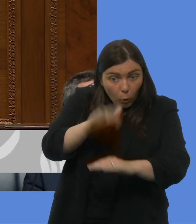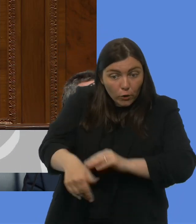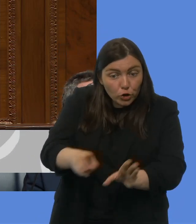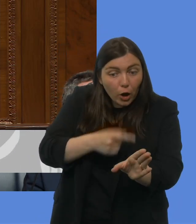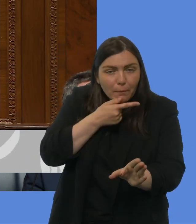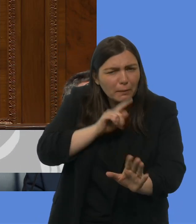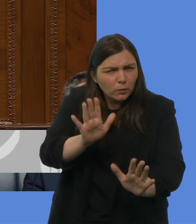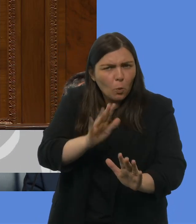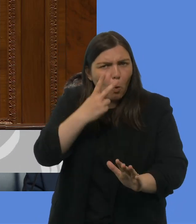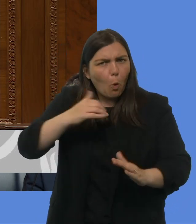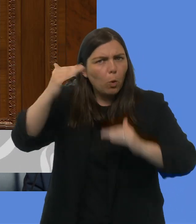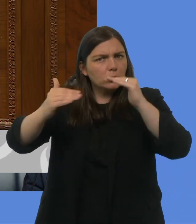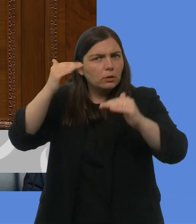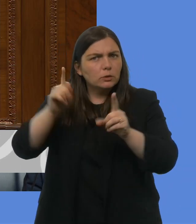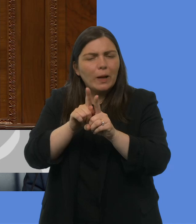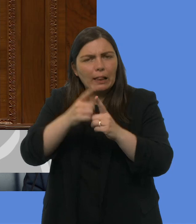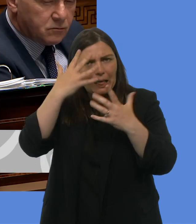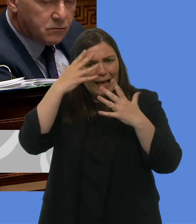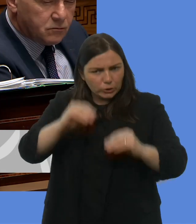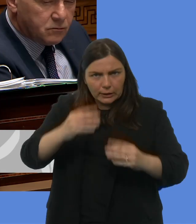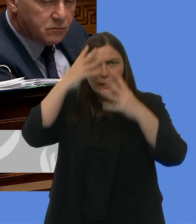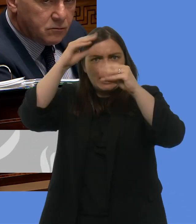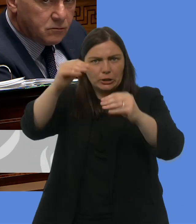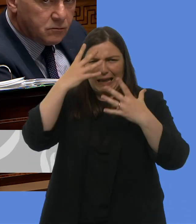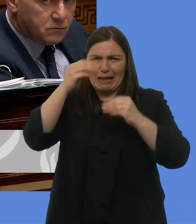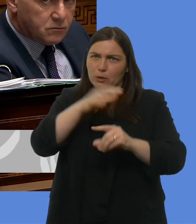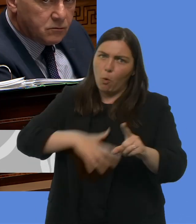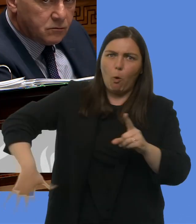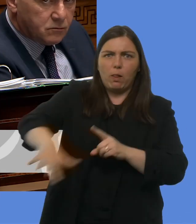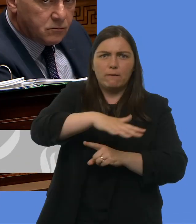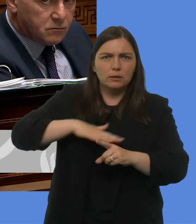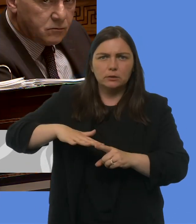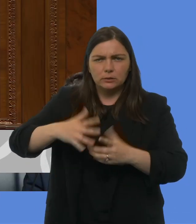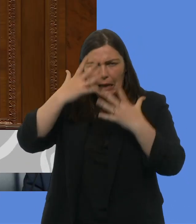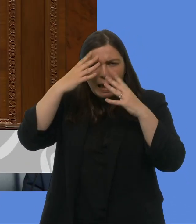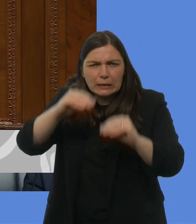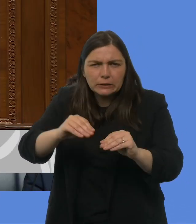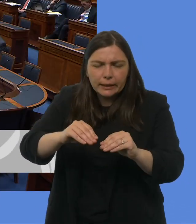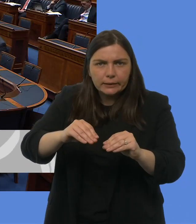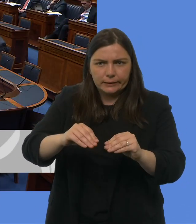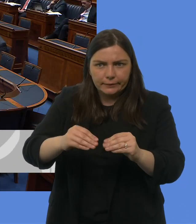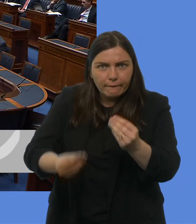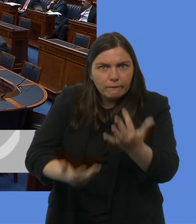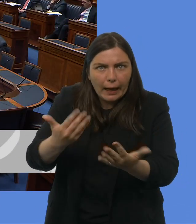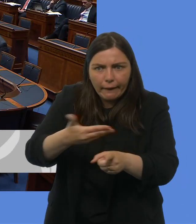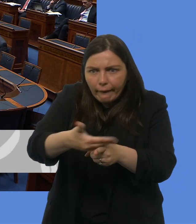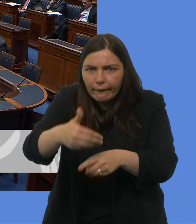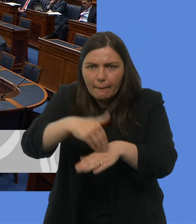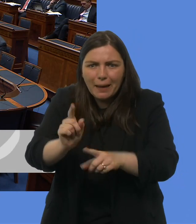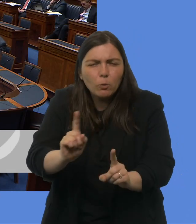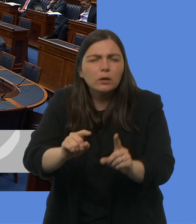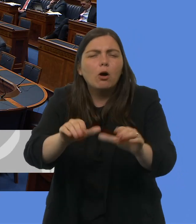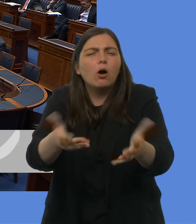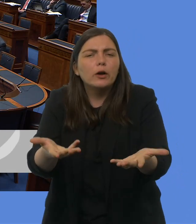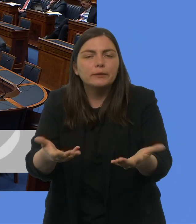think you do from an educational point of view to give people an input of what actually happens when they do these stupid acts? So the media have